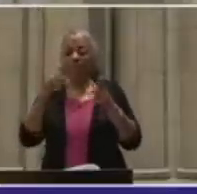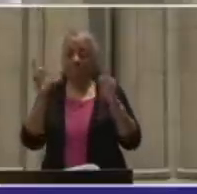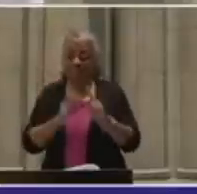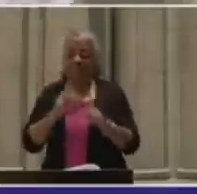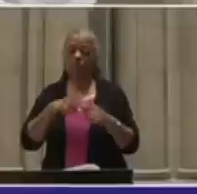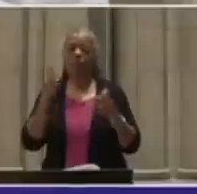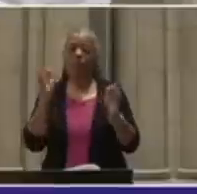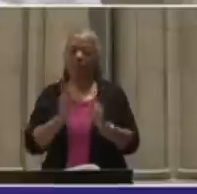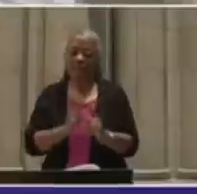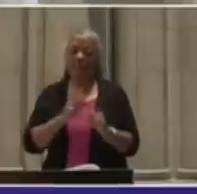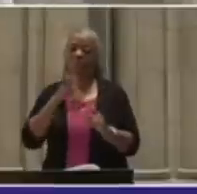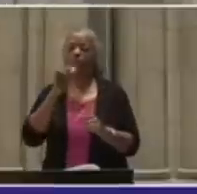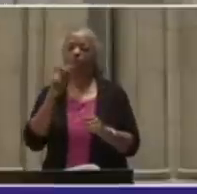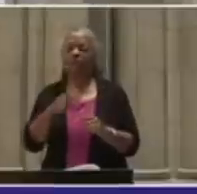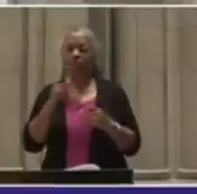the racial gap.